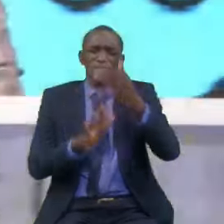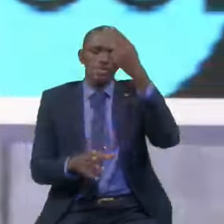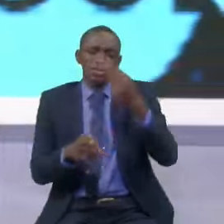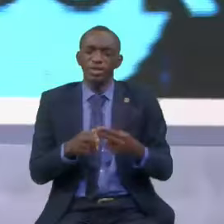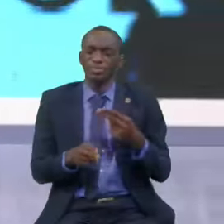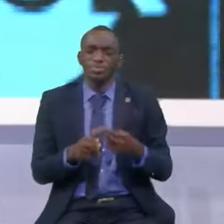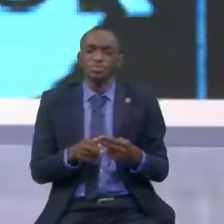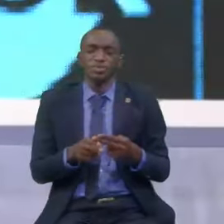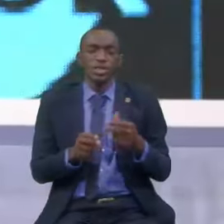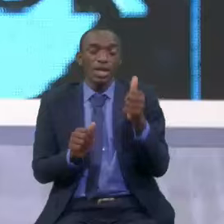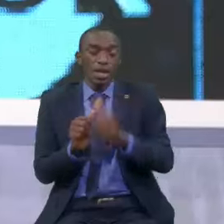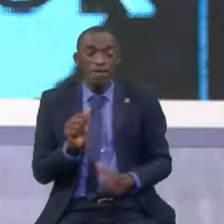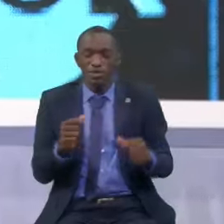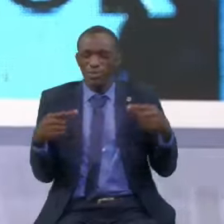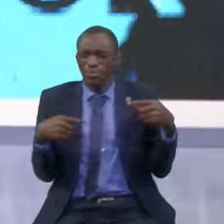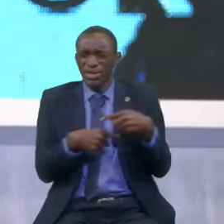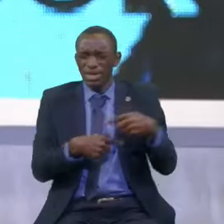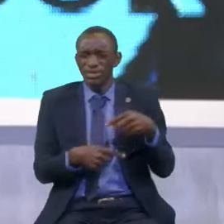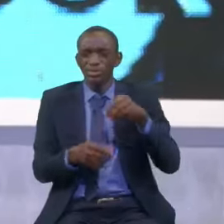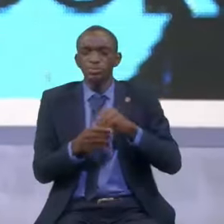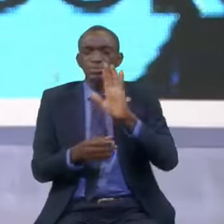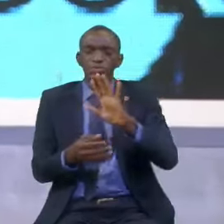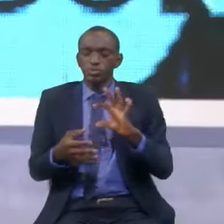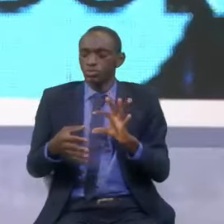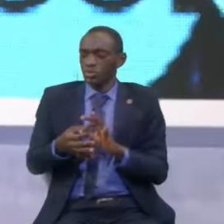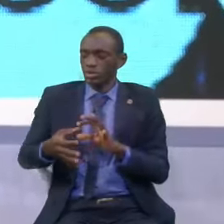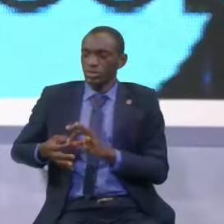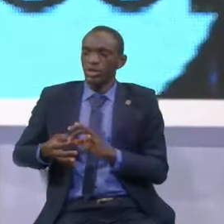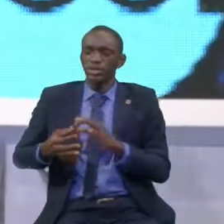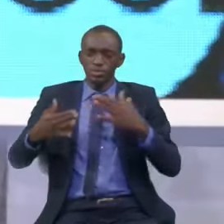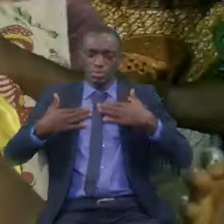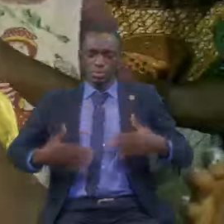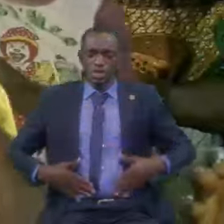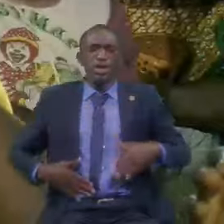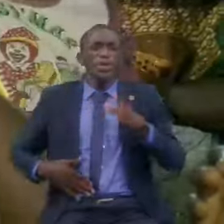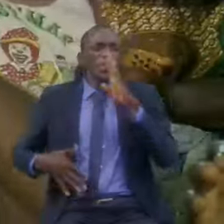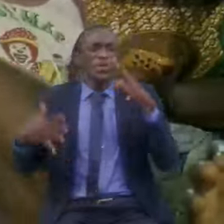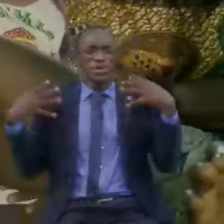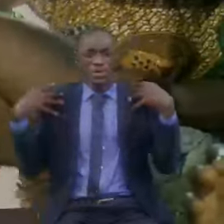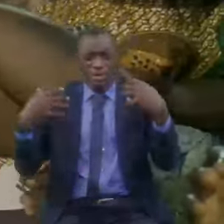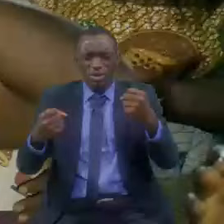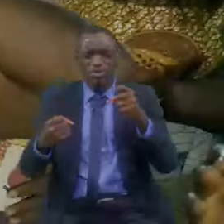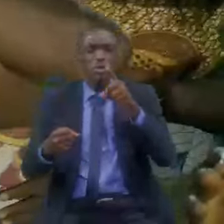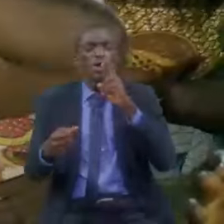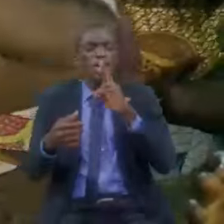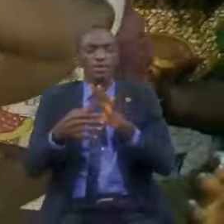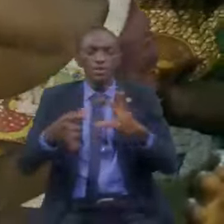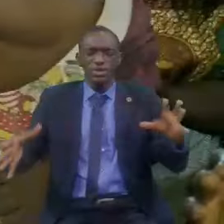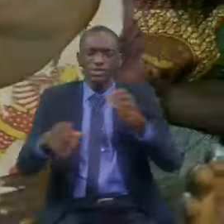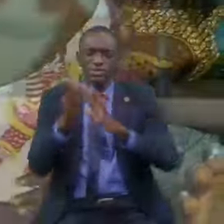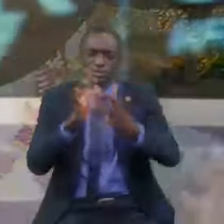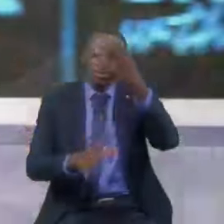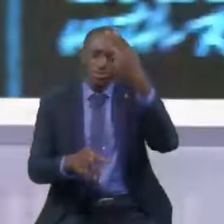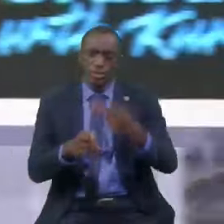pain in your joint, you are healed, you are released in Jesus' name. Any